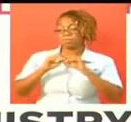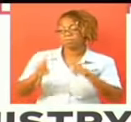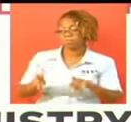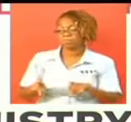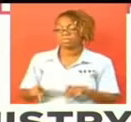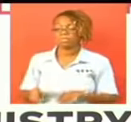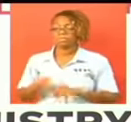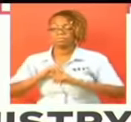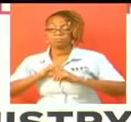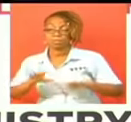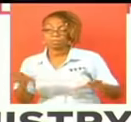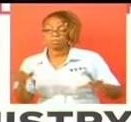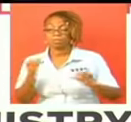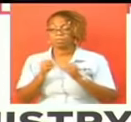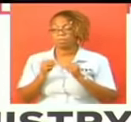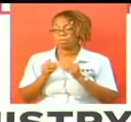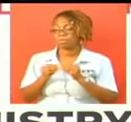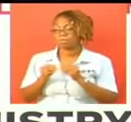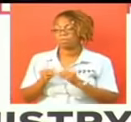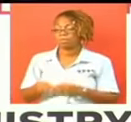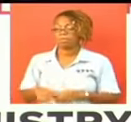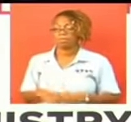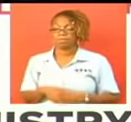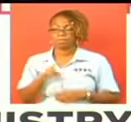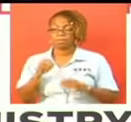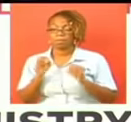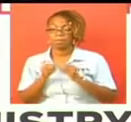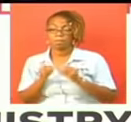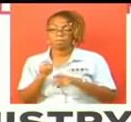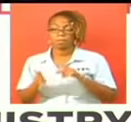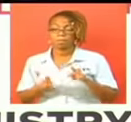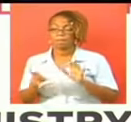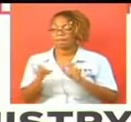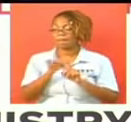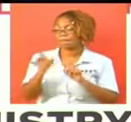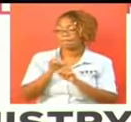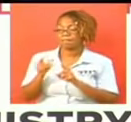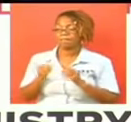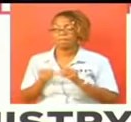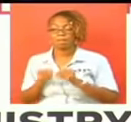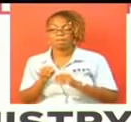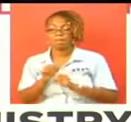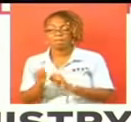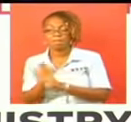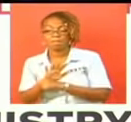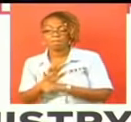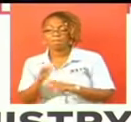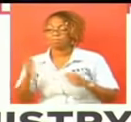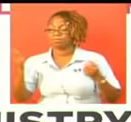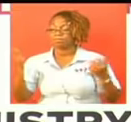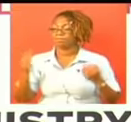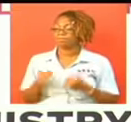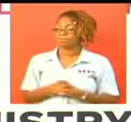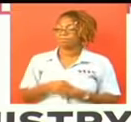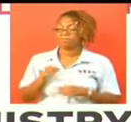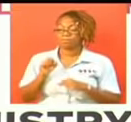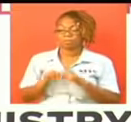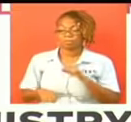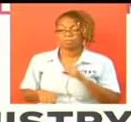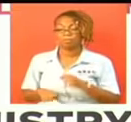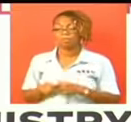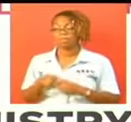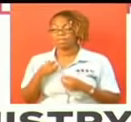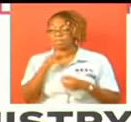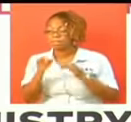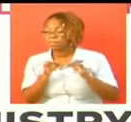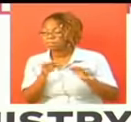carrying asymptomatic or symptomatic infection and infecting other individuals. So the greater degree of movement